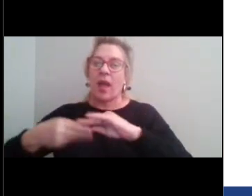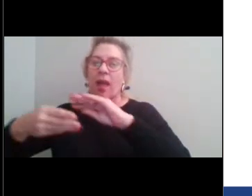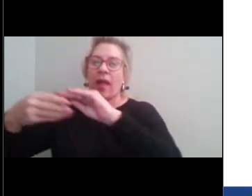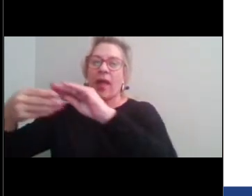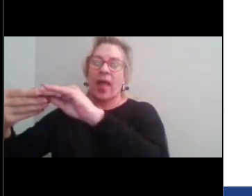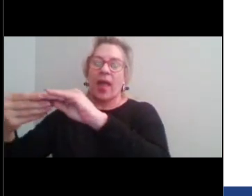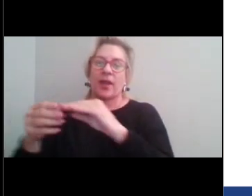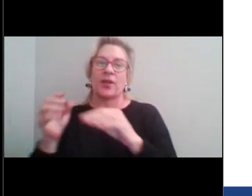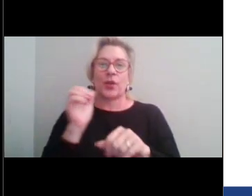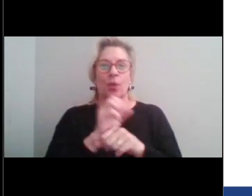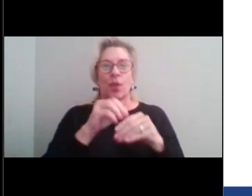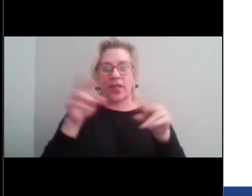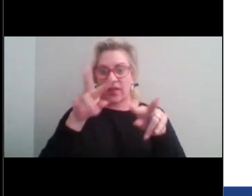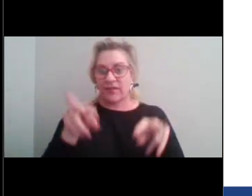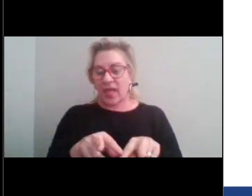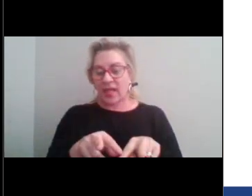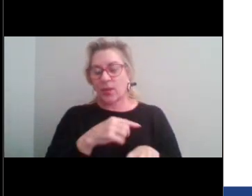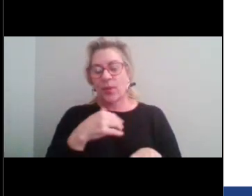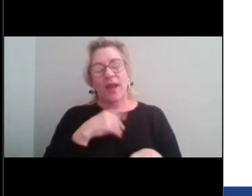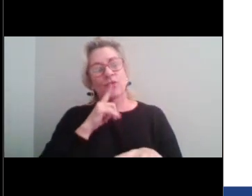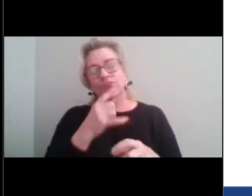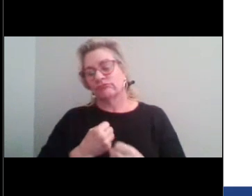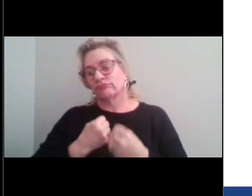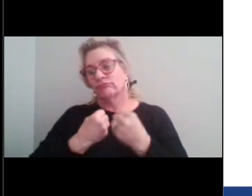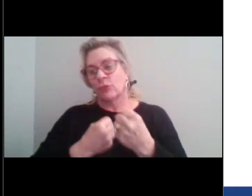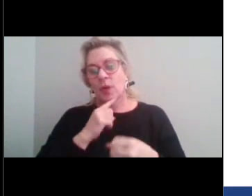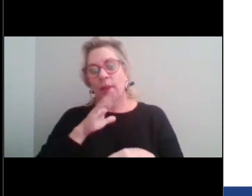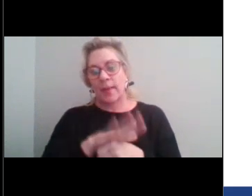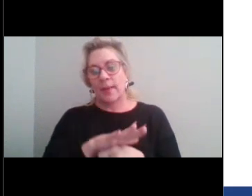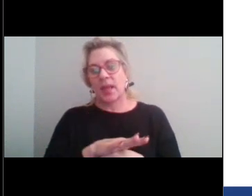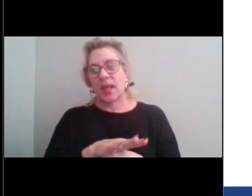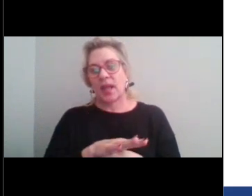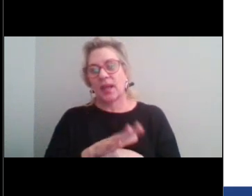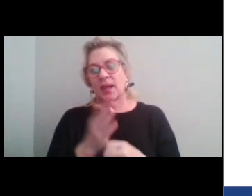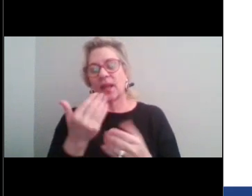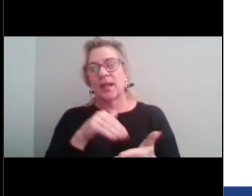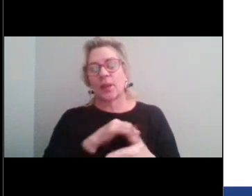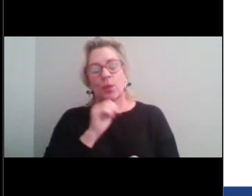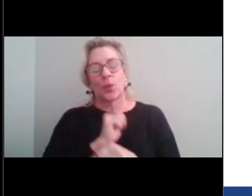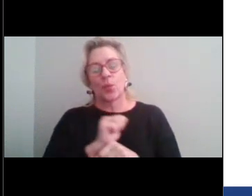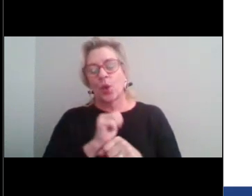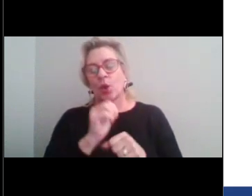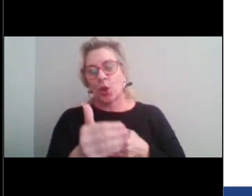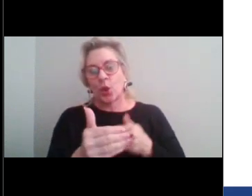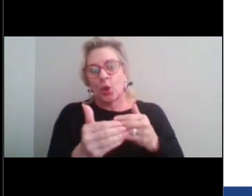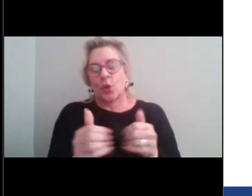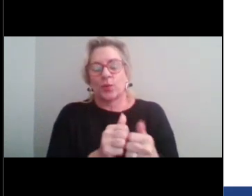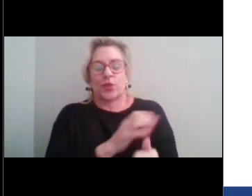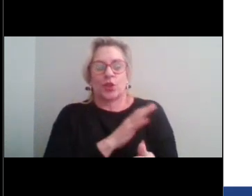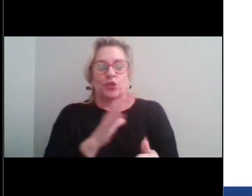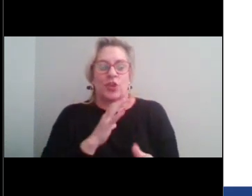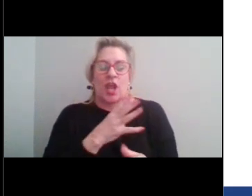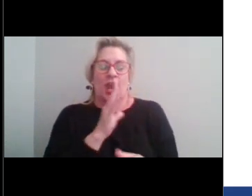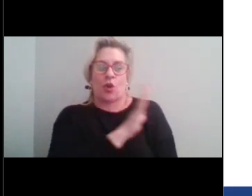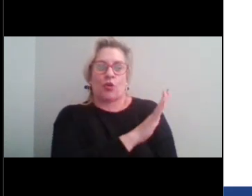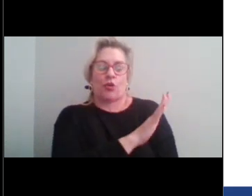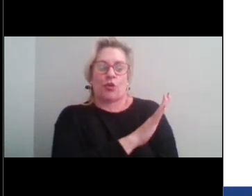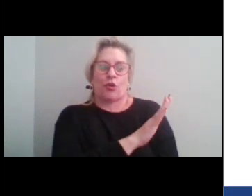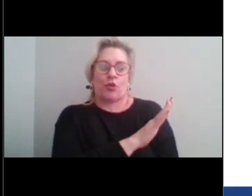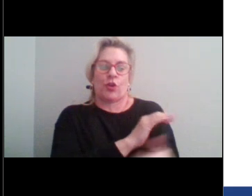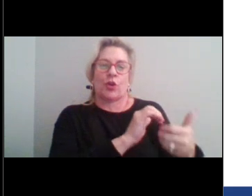valley. We have a very strong commitment, and again, working closely with the chair in her other capacity on